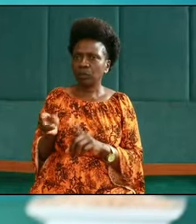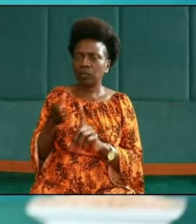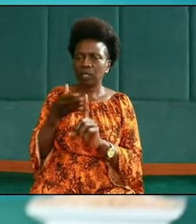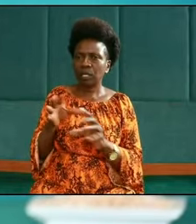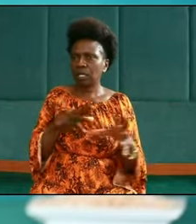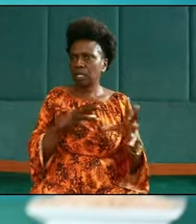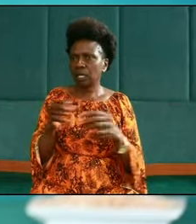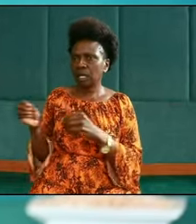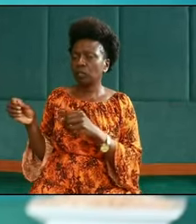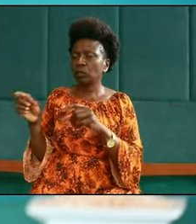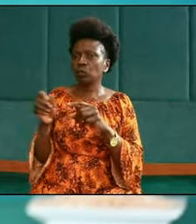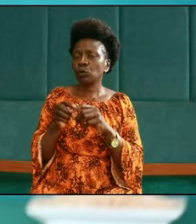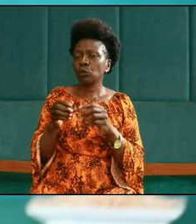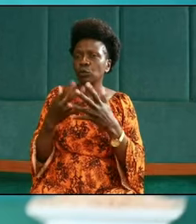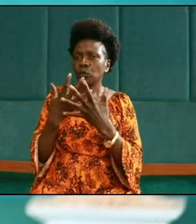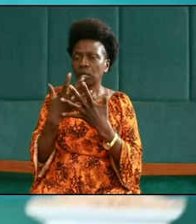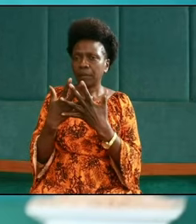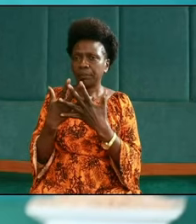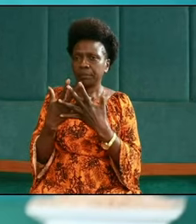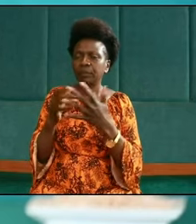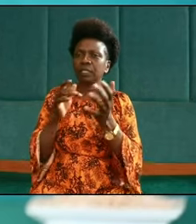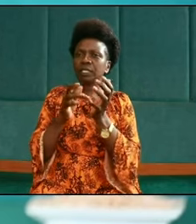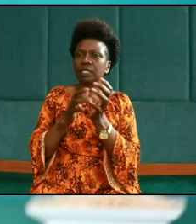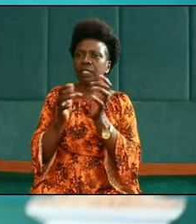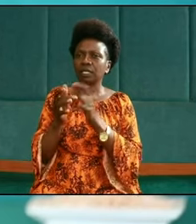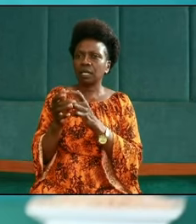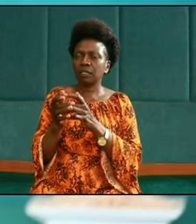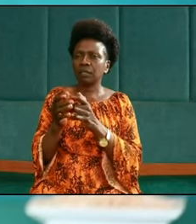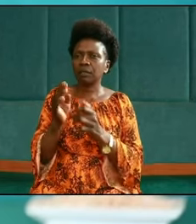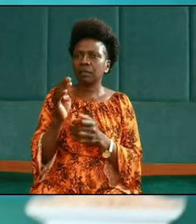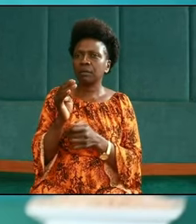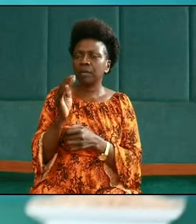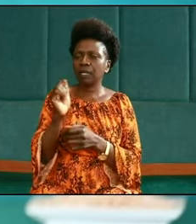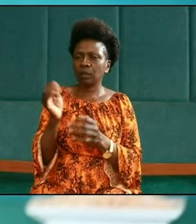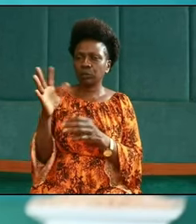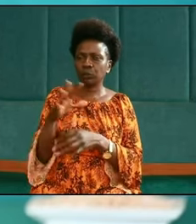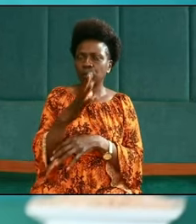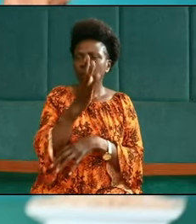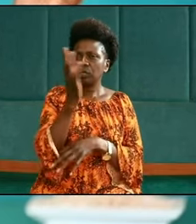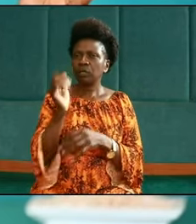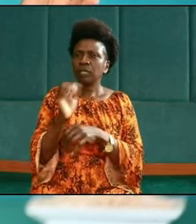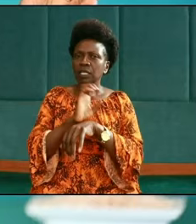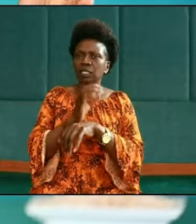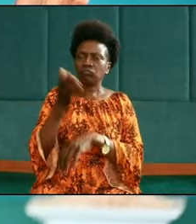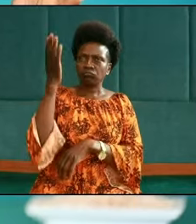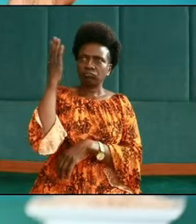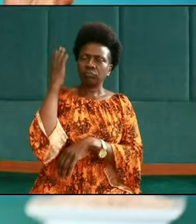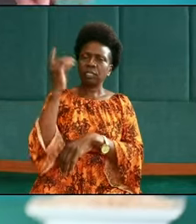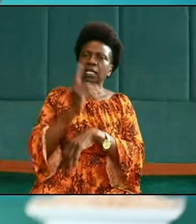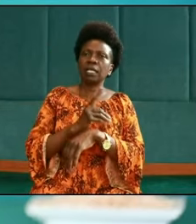taken to trap Jesus by the leaders of the church in those